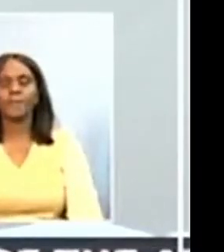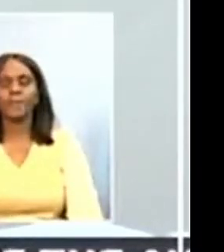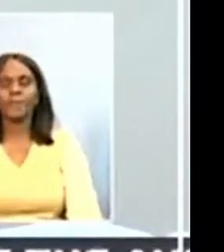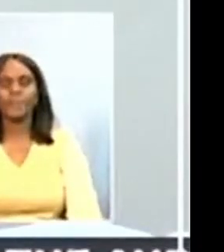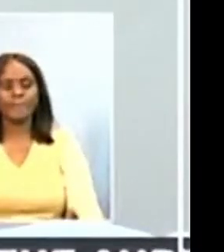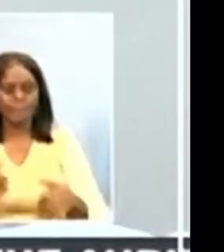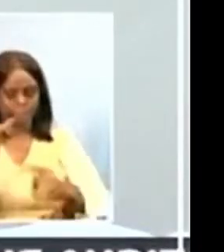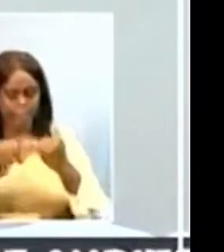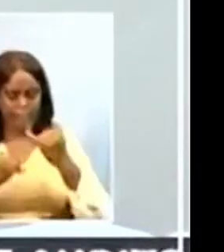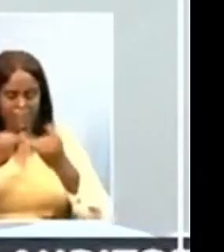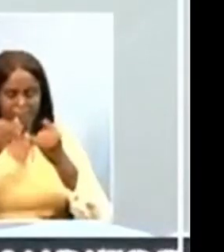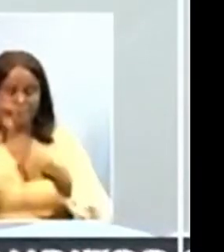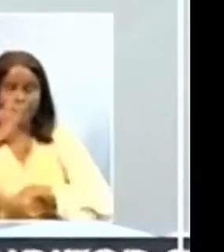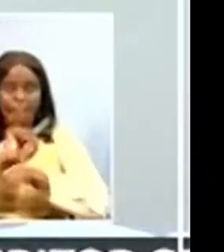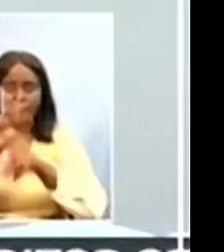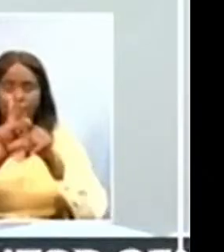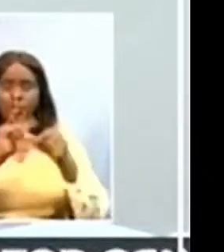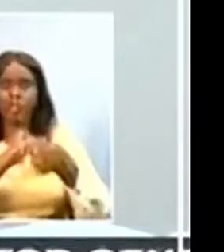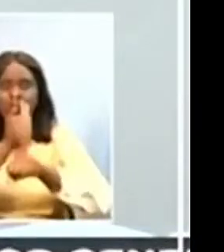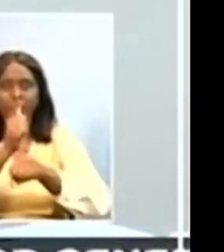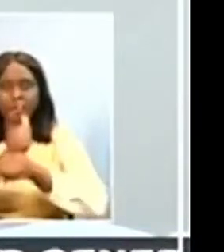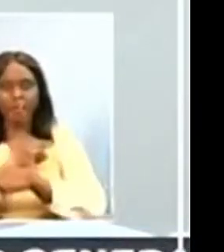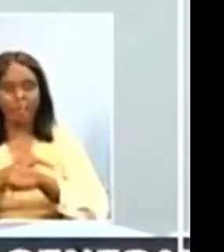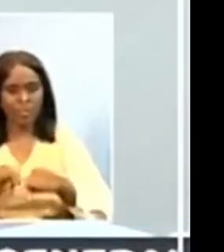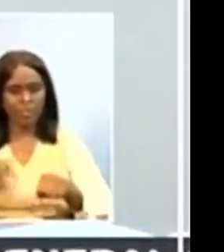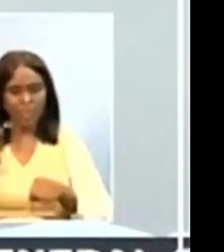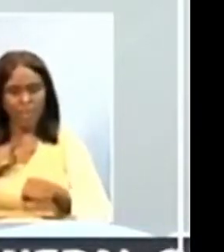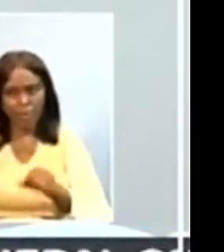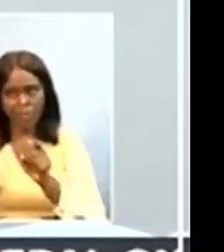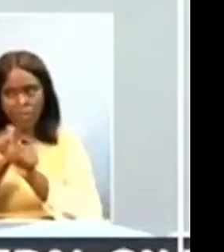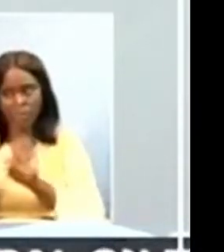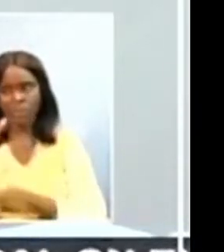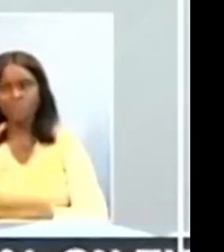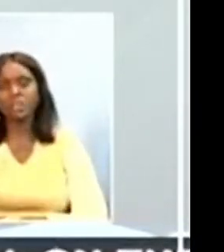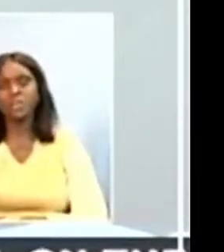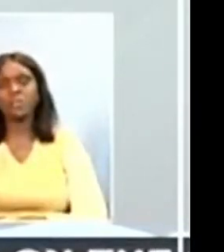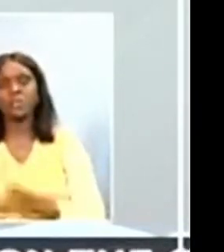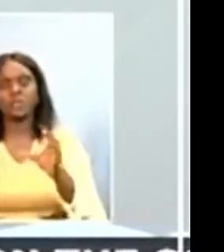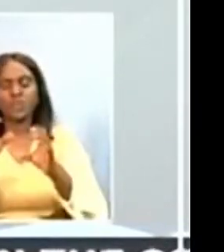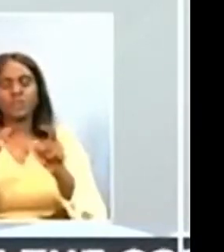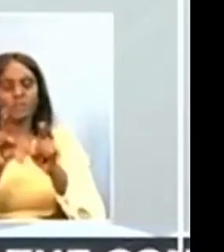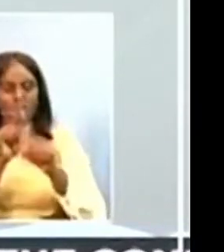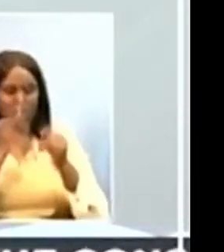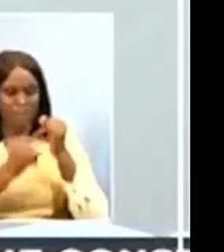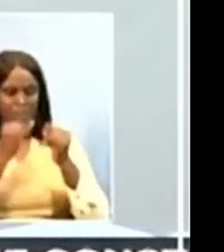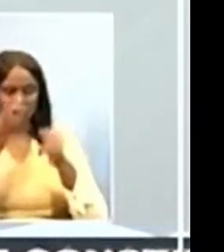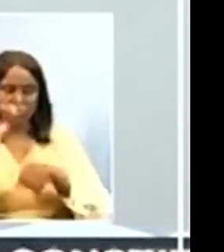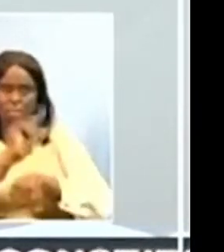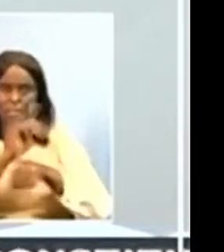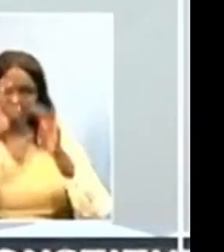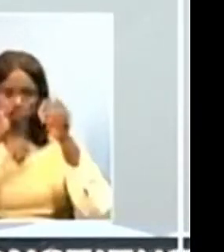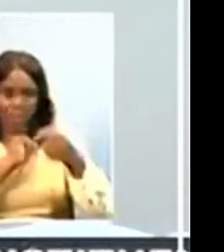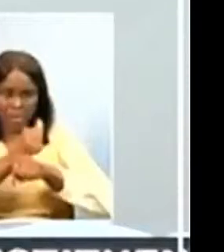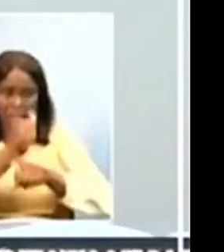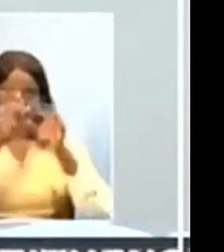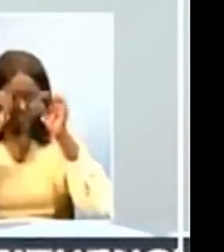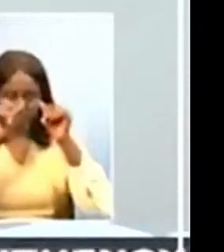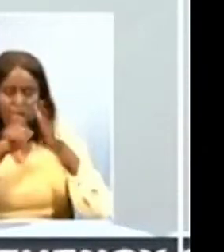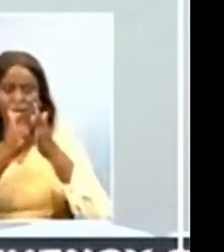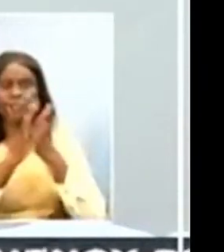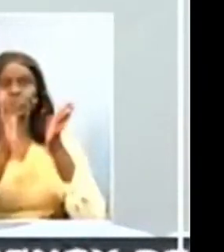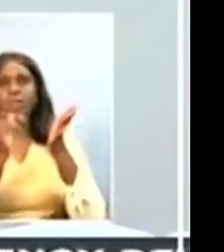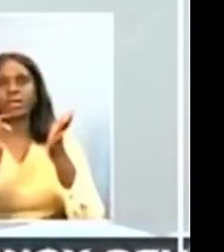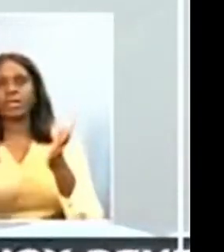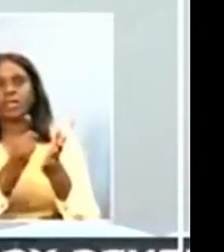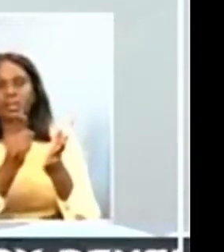But at the end of the day, people want to blame the member of parliament and the CDF committee. At the end of the day, they will blame the president. How much has